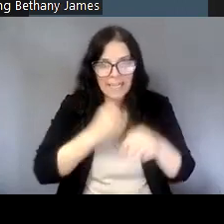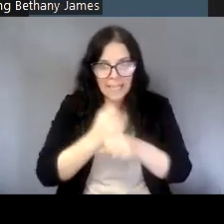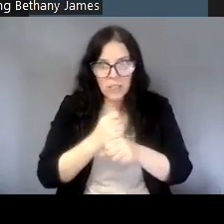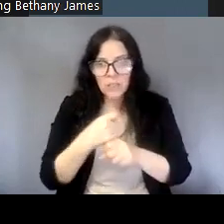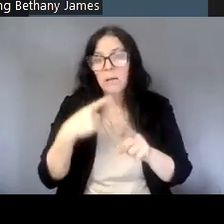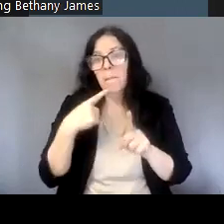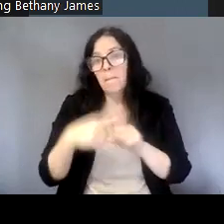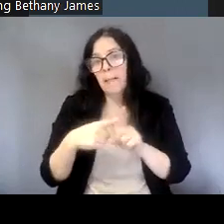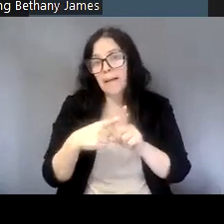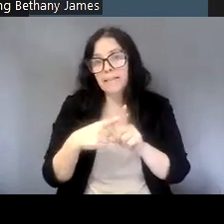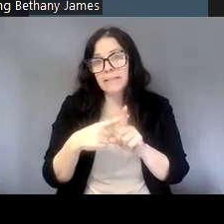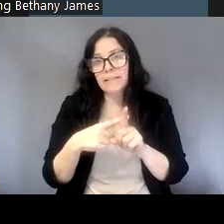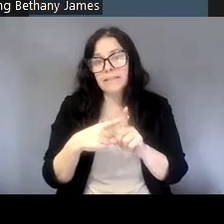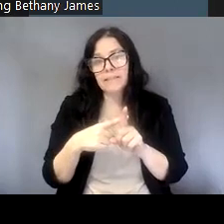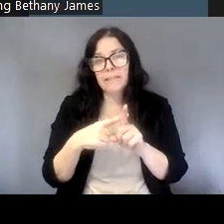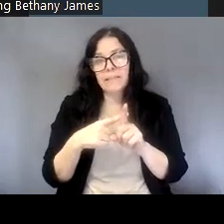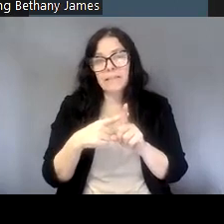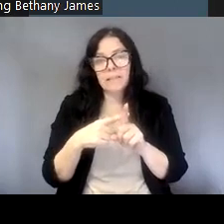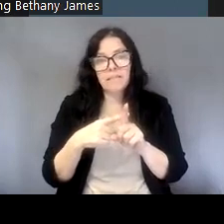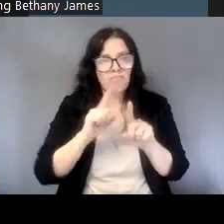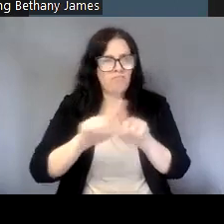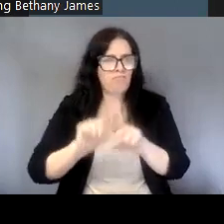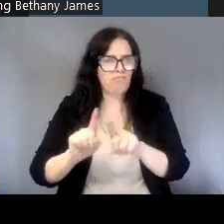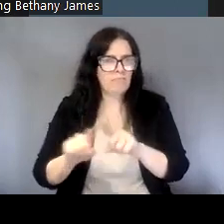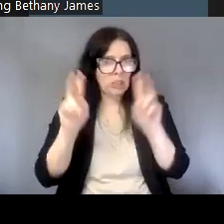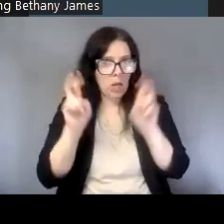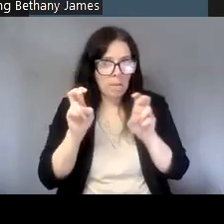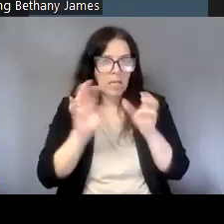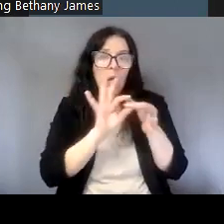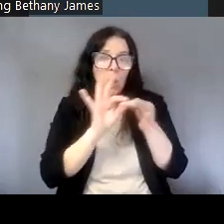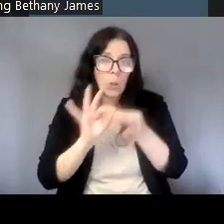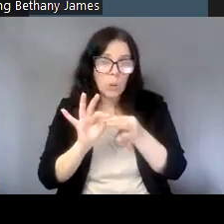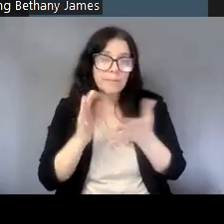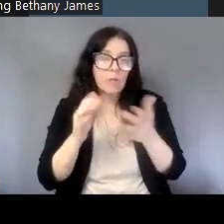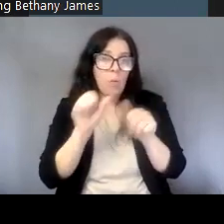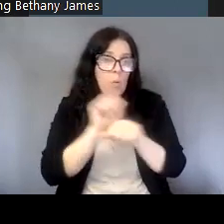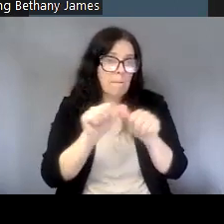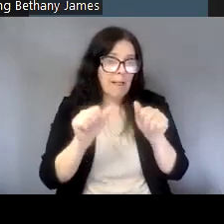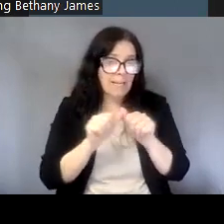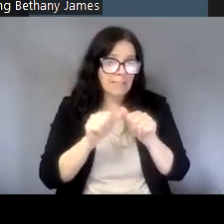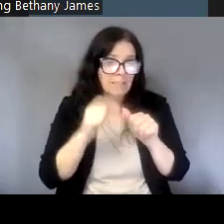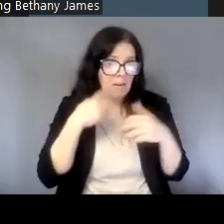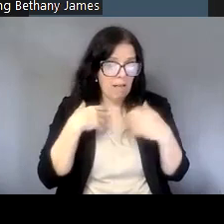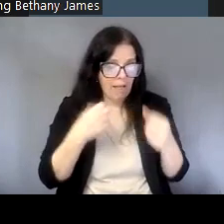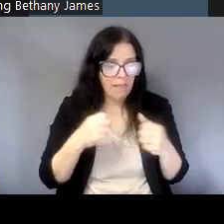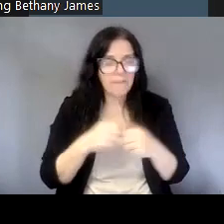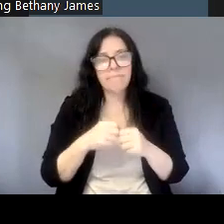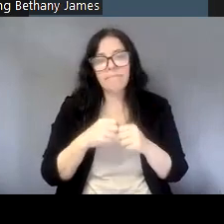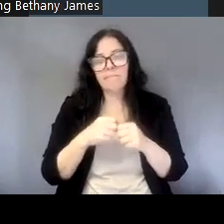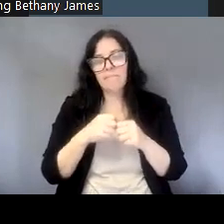from a variety of topics, including workplace mental health, trauma-informed